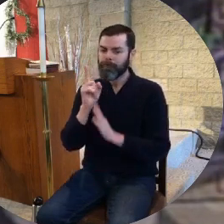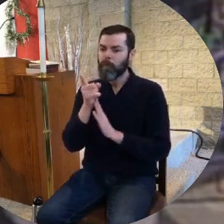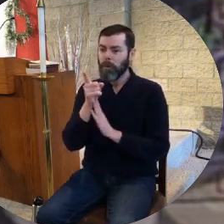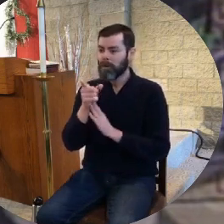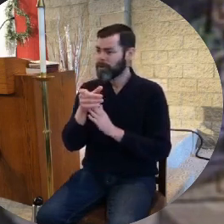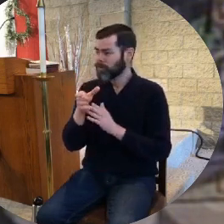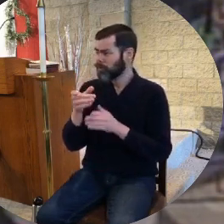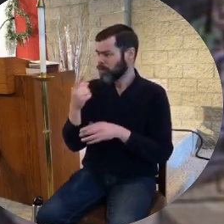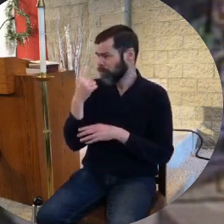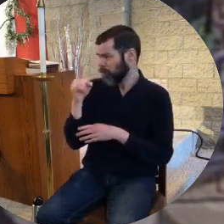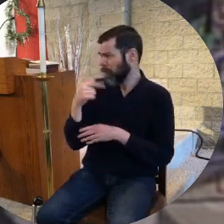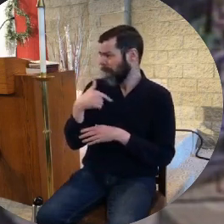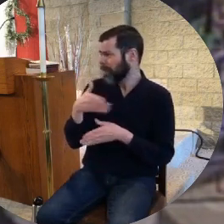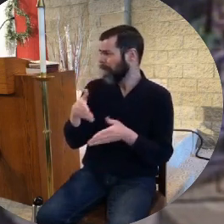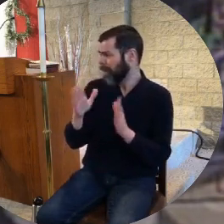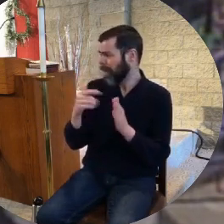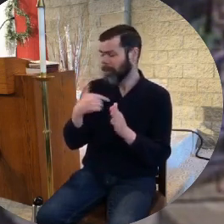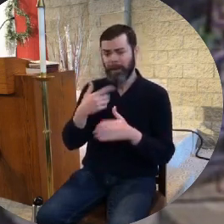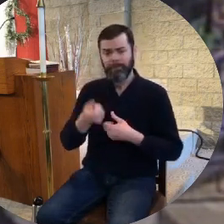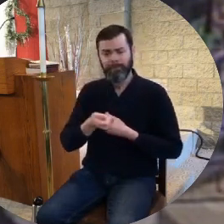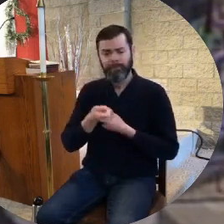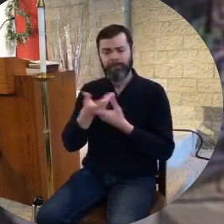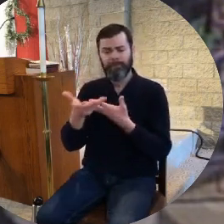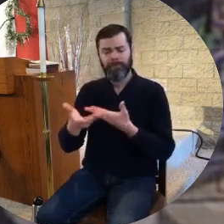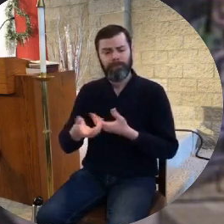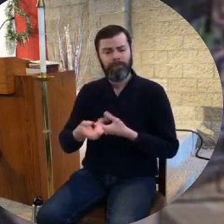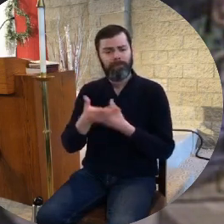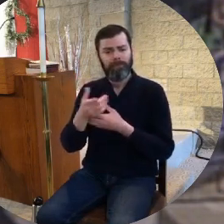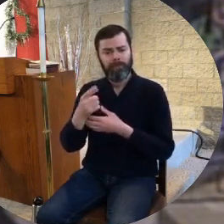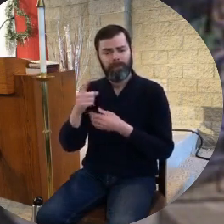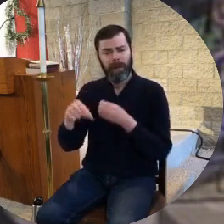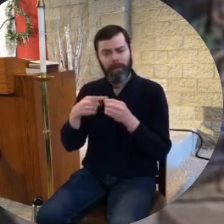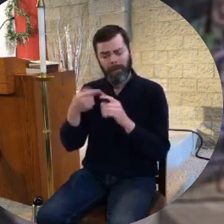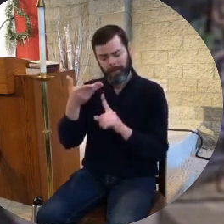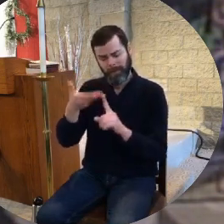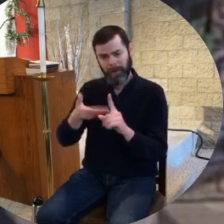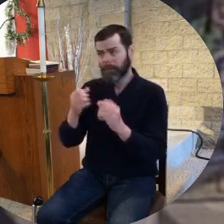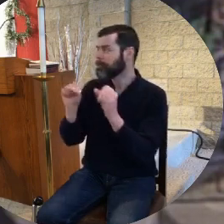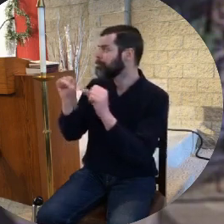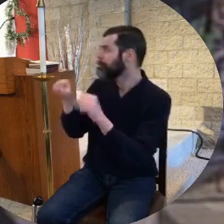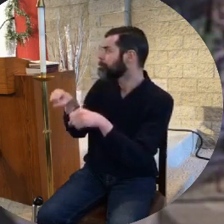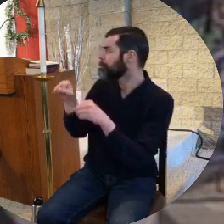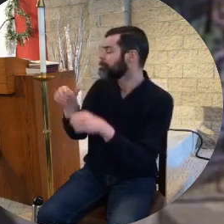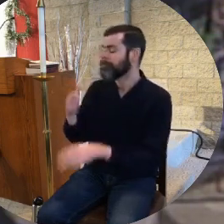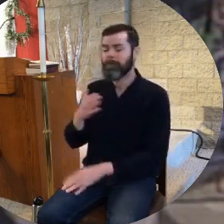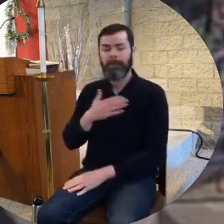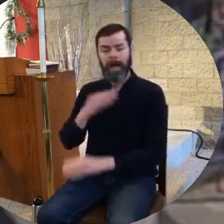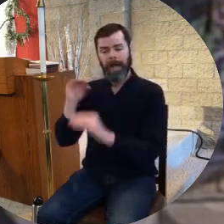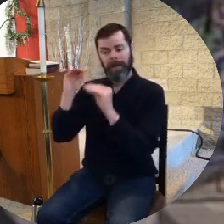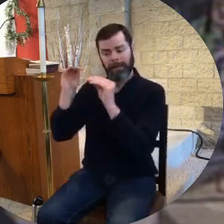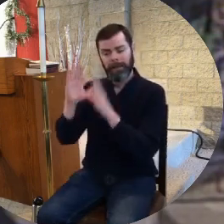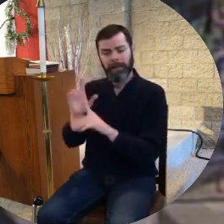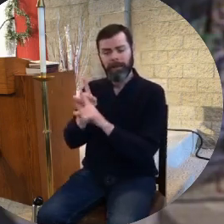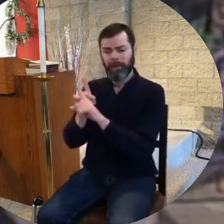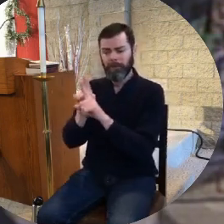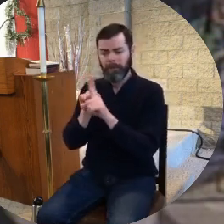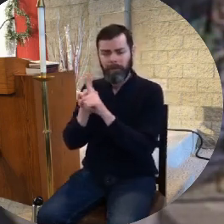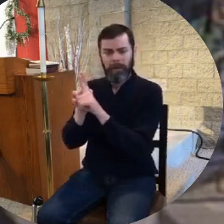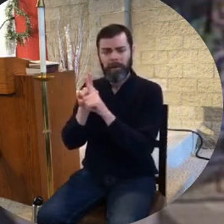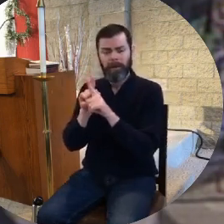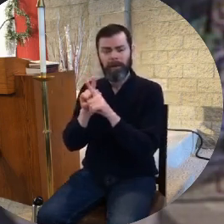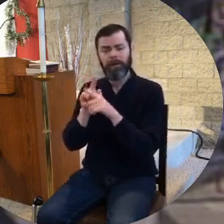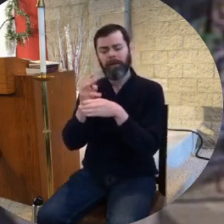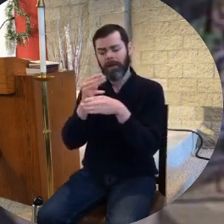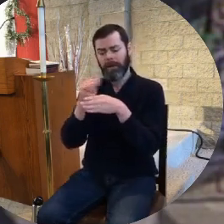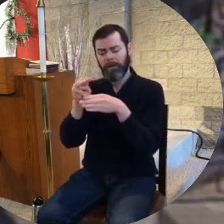do that, just a moment, to share about this man and how he's influenced my life? He was a mentor and a teacher and a minister in